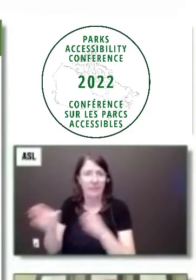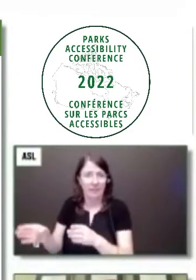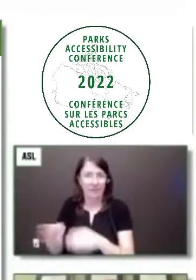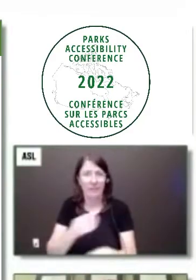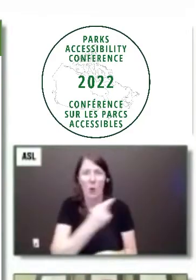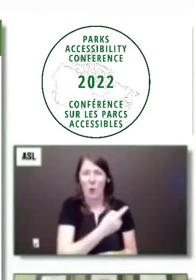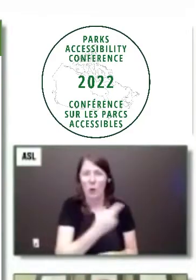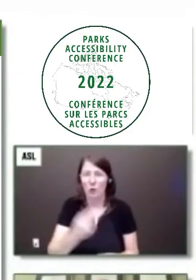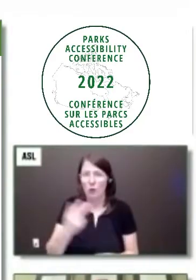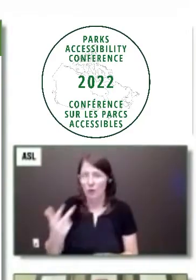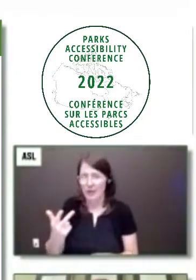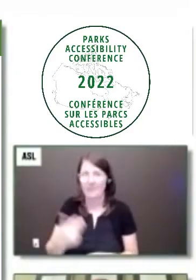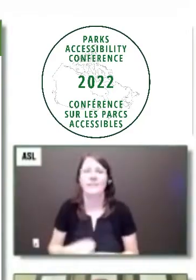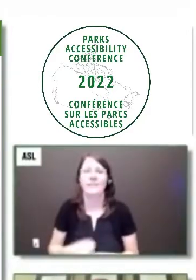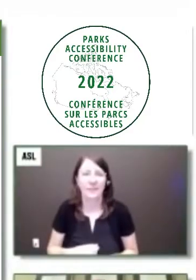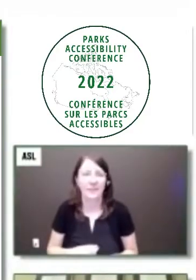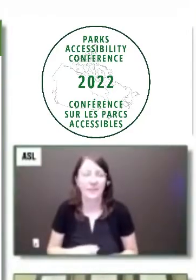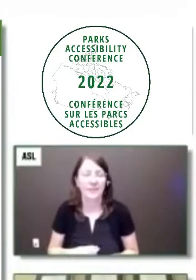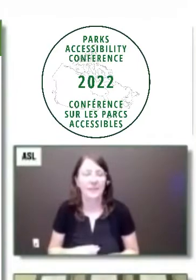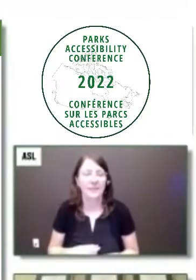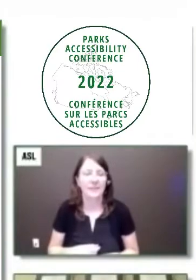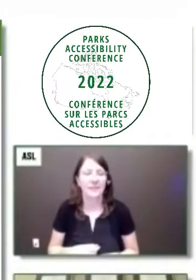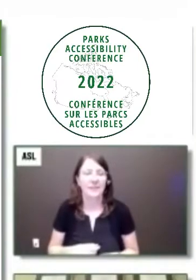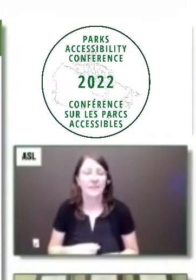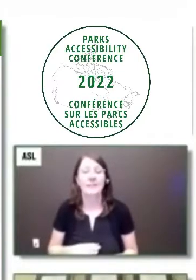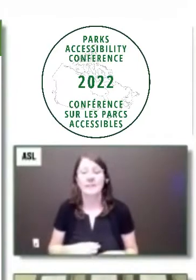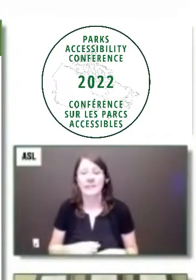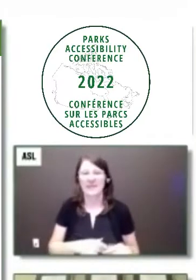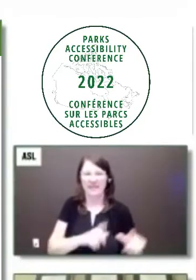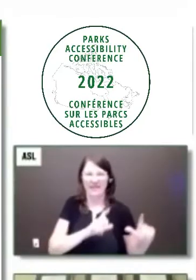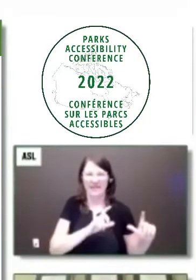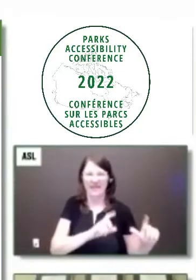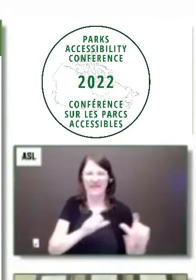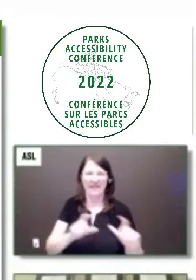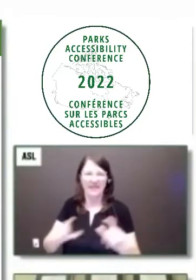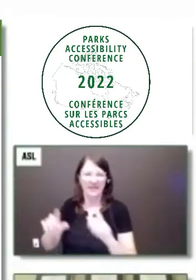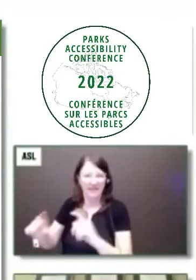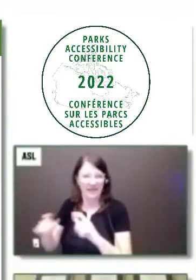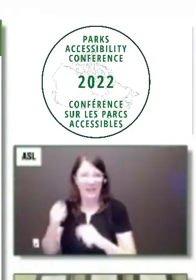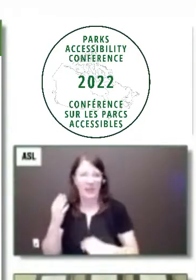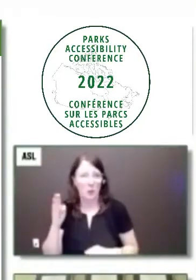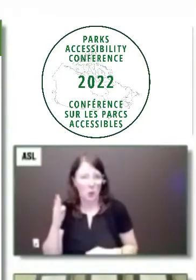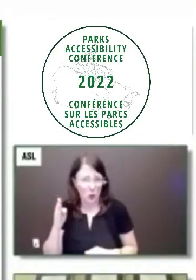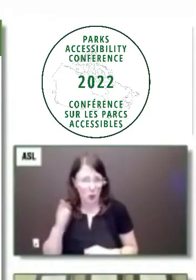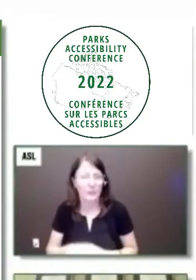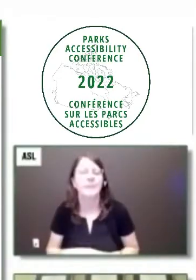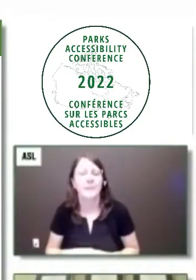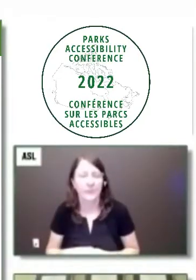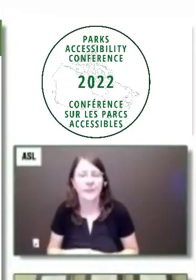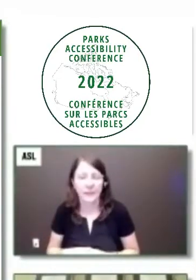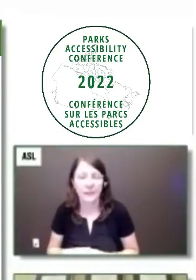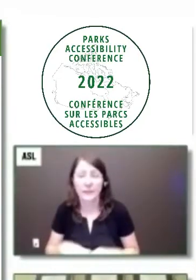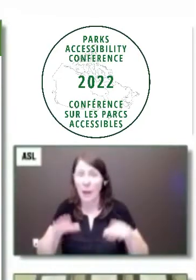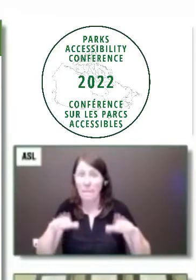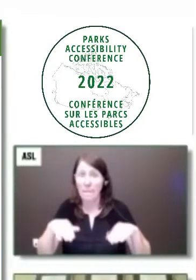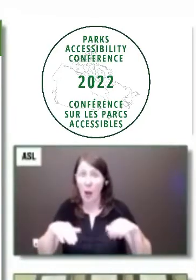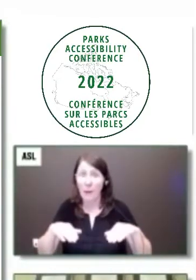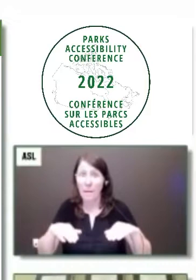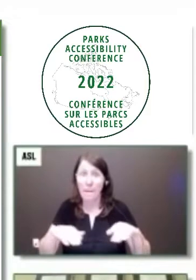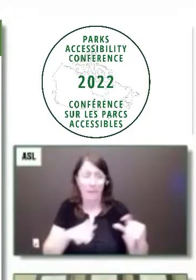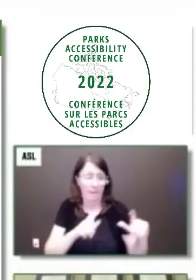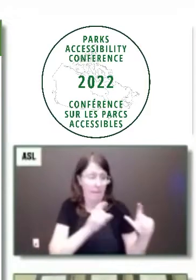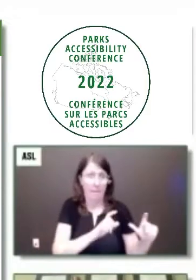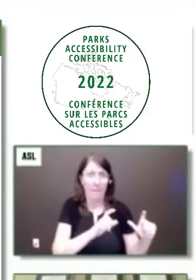And they were around, and they kind of relate. The way the boxes on the bottom are set up is